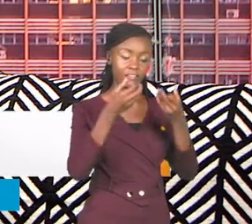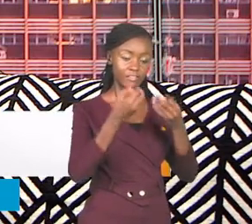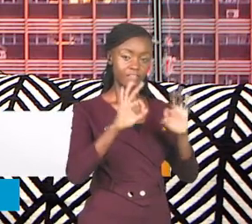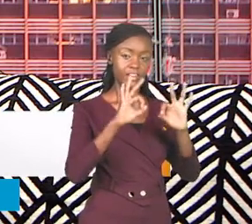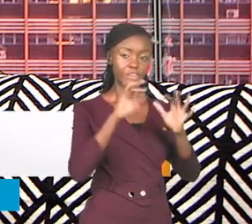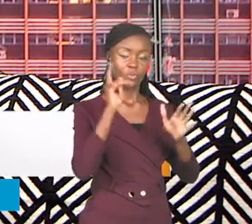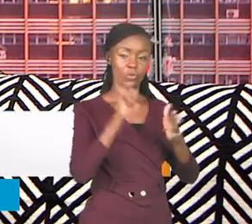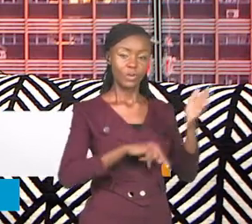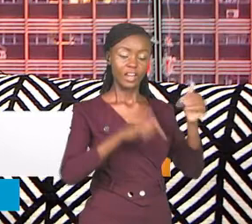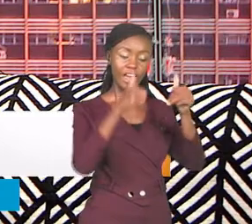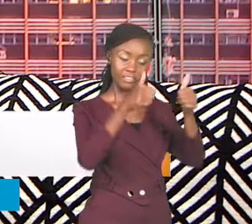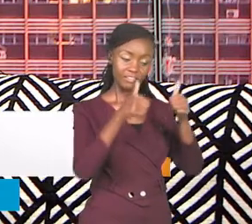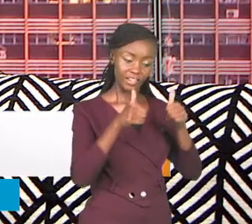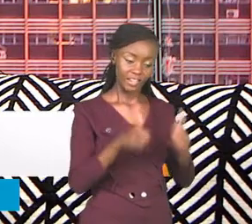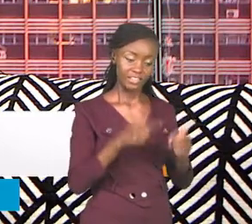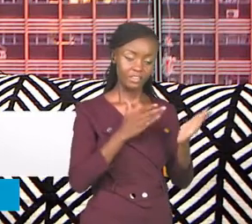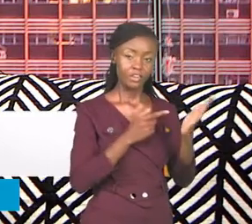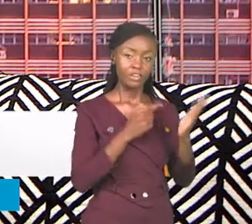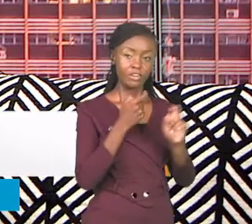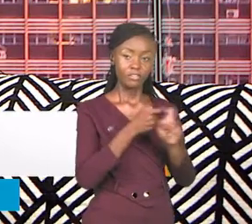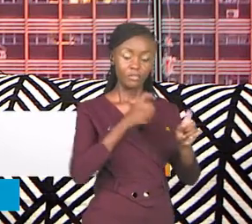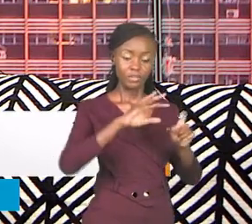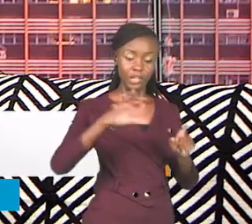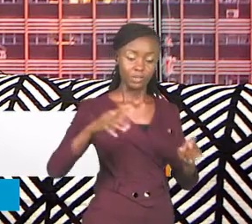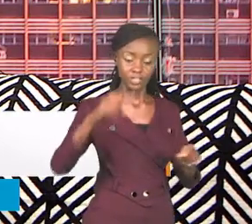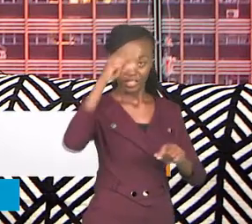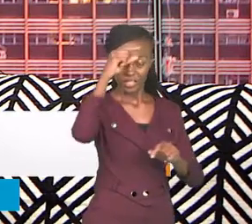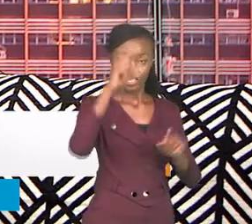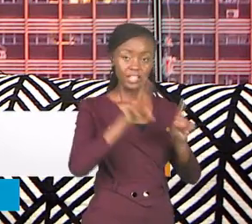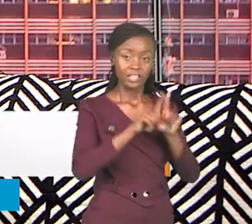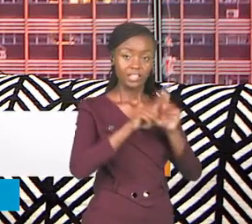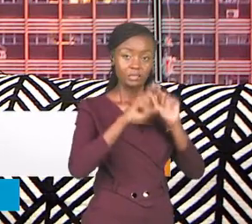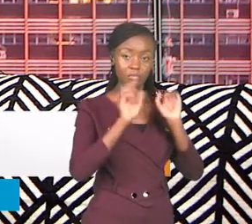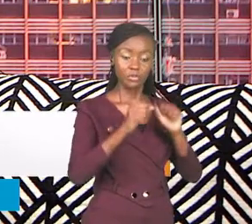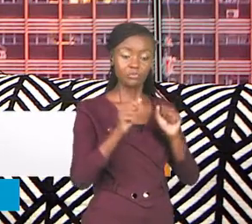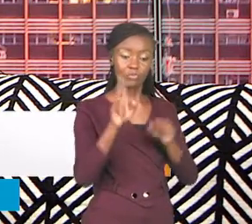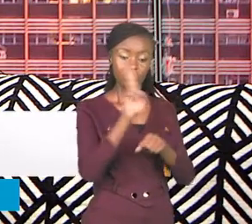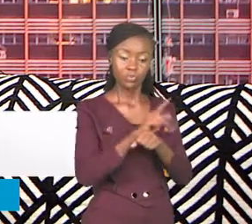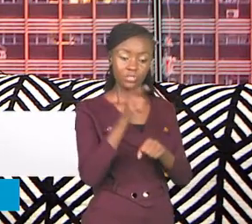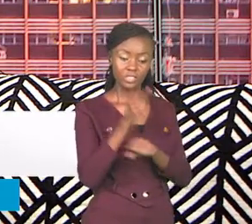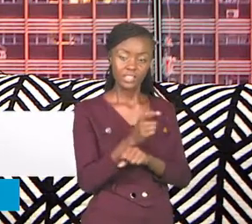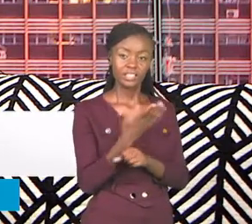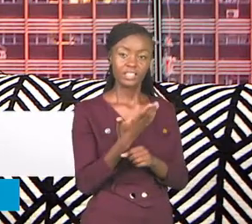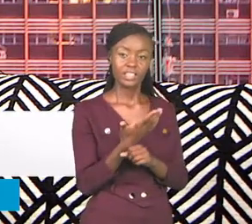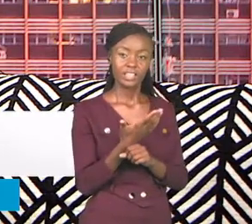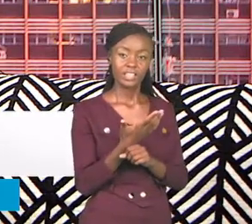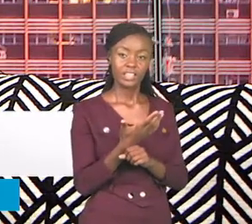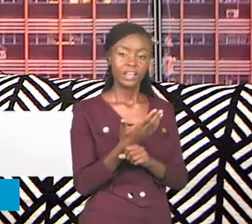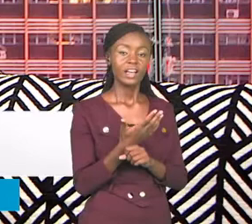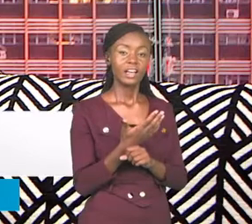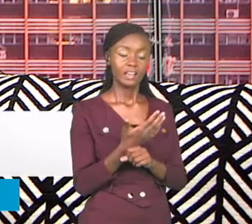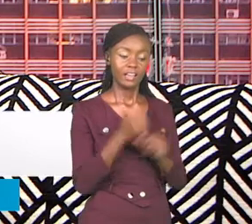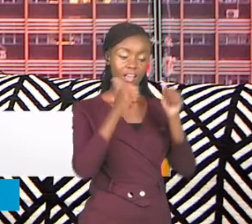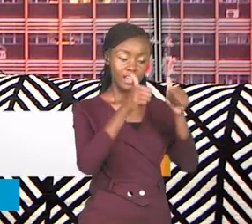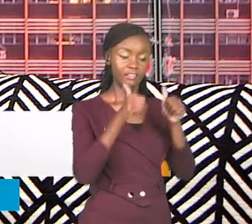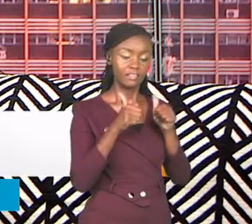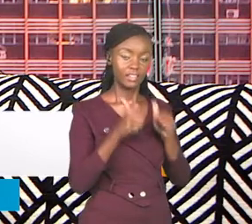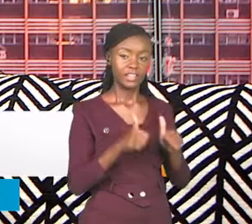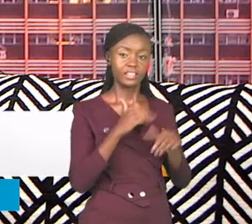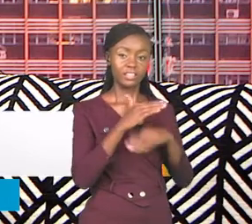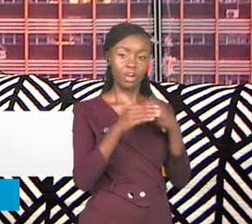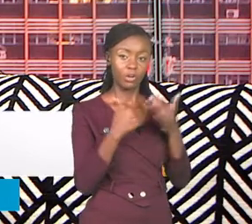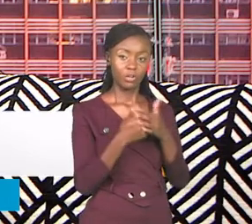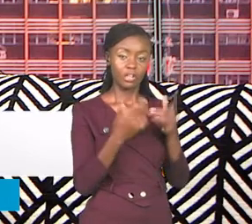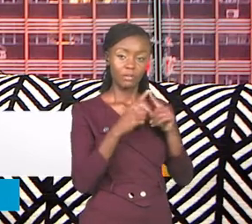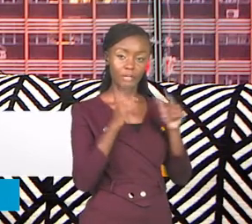advertisement. Wow. You put up the barrier, you can advertise on those barriers as many times as you want. Mm-hmm. Now, this is a win-win situation. Mm-hmm.